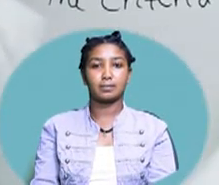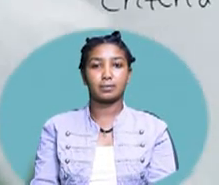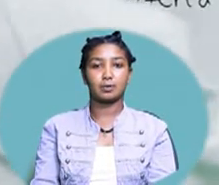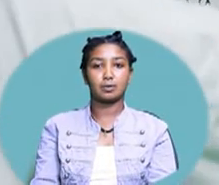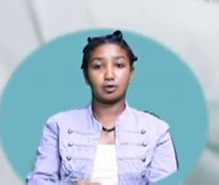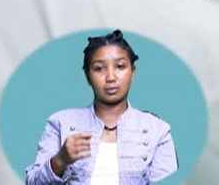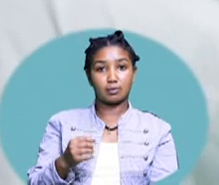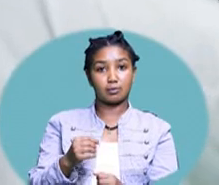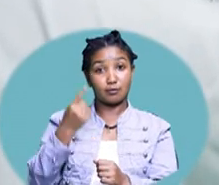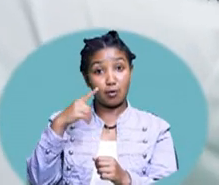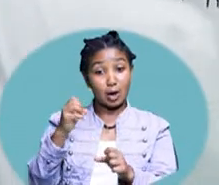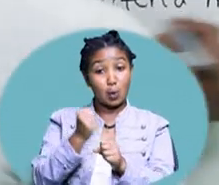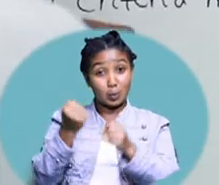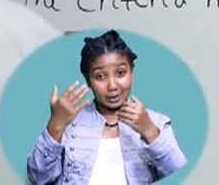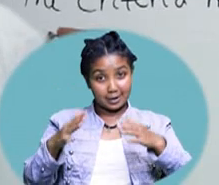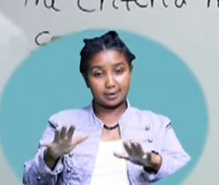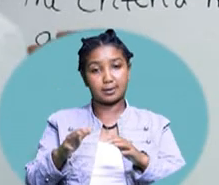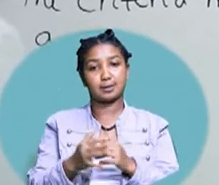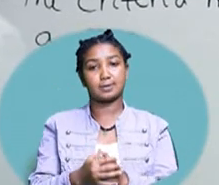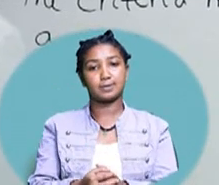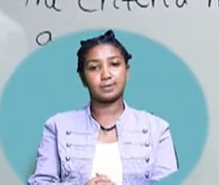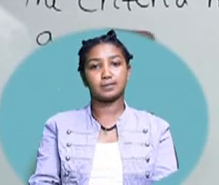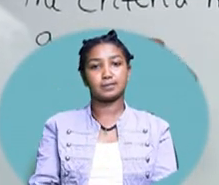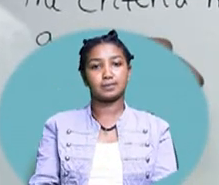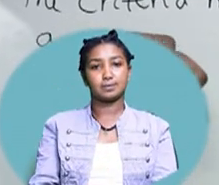for a work to be done.